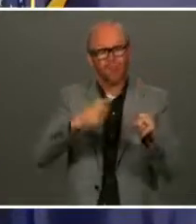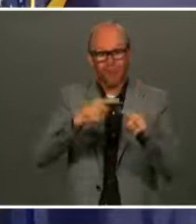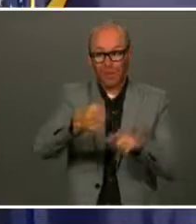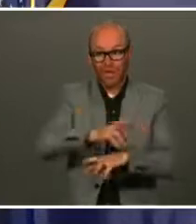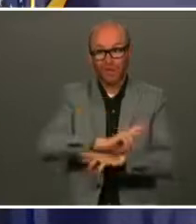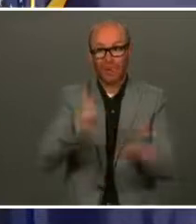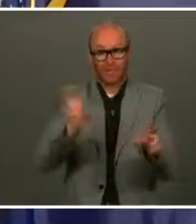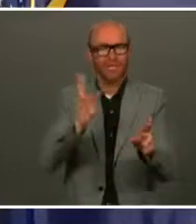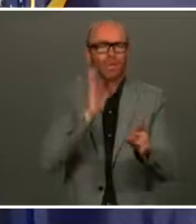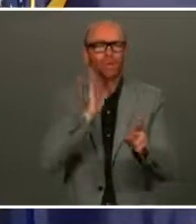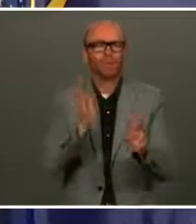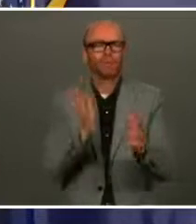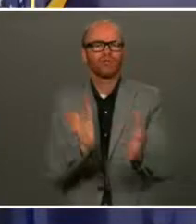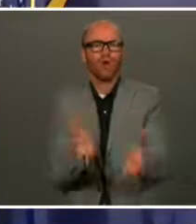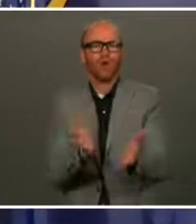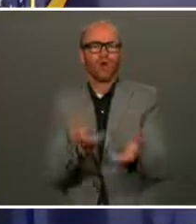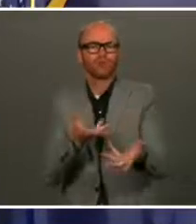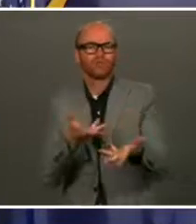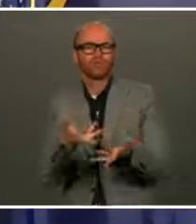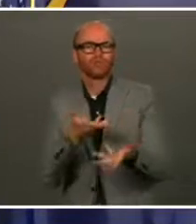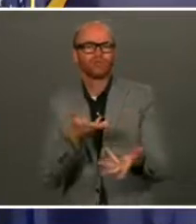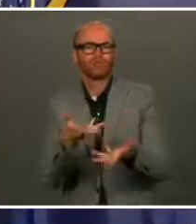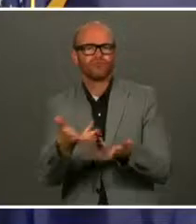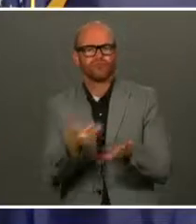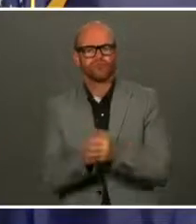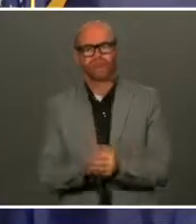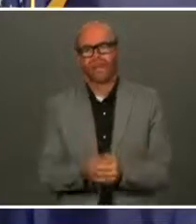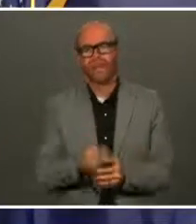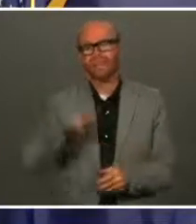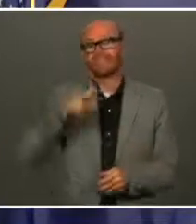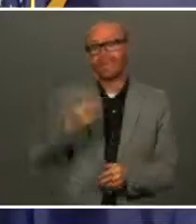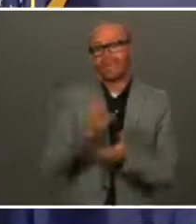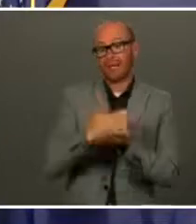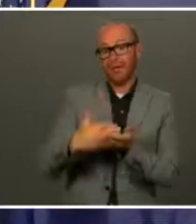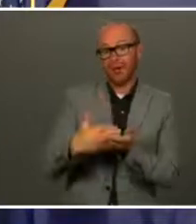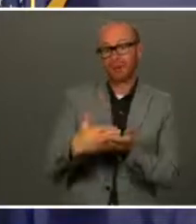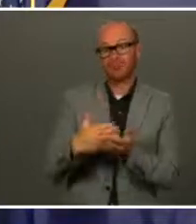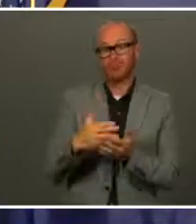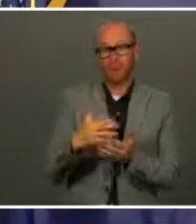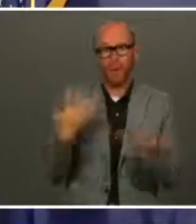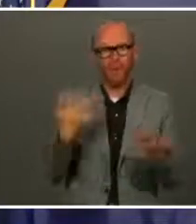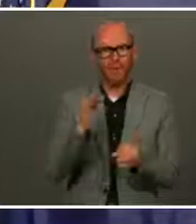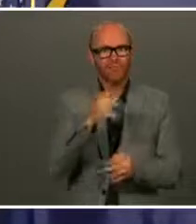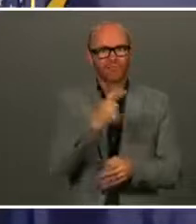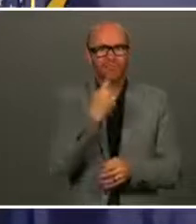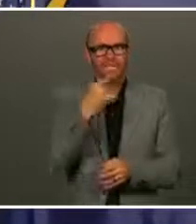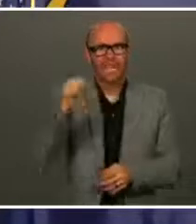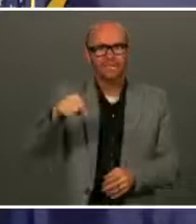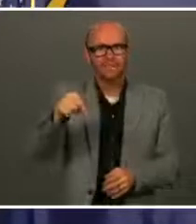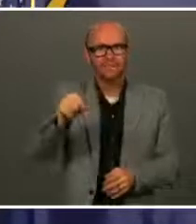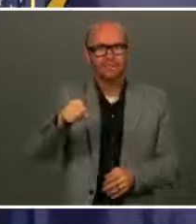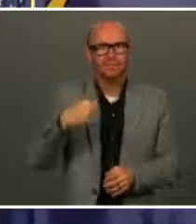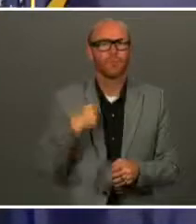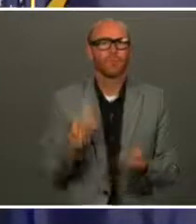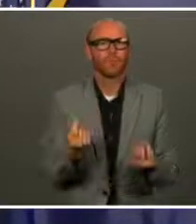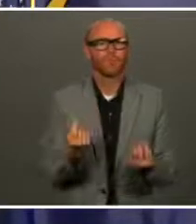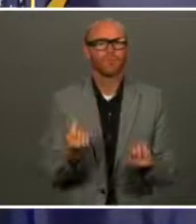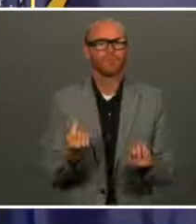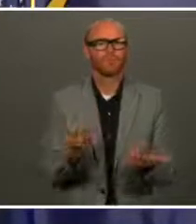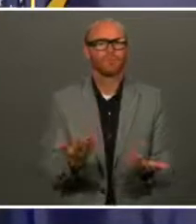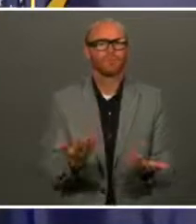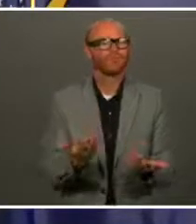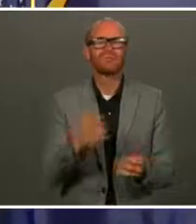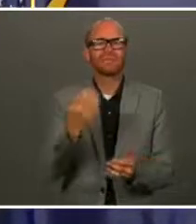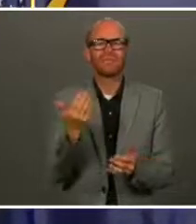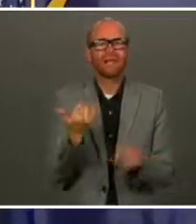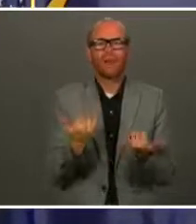you. And I know the second part of this is even more scary. What if the person says yes? What do I do then? Well, you don't have to have all